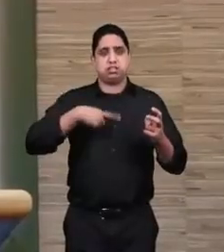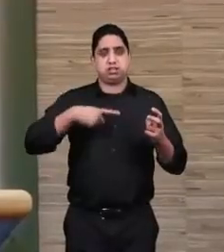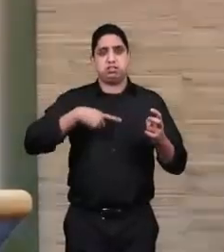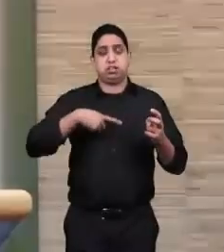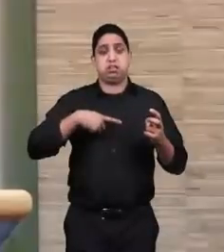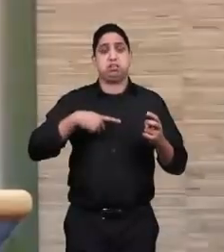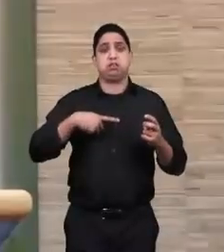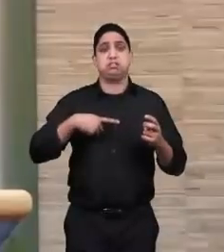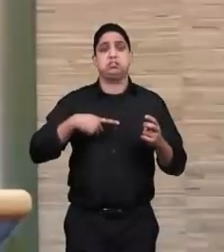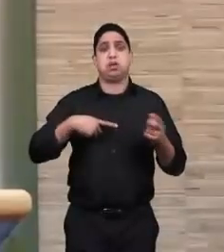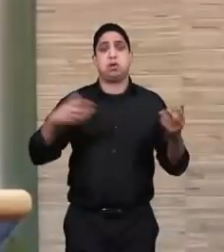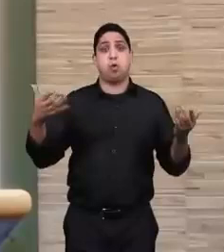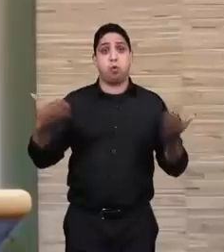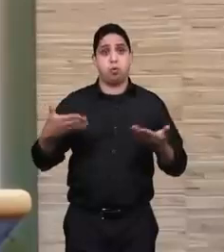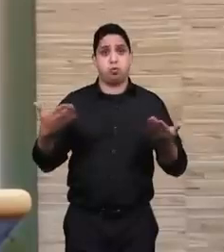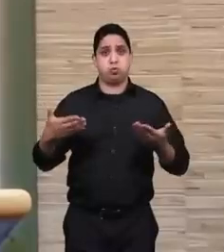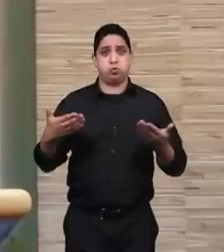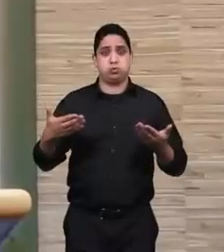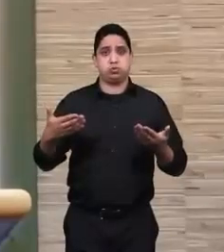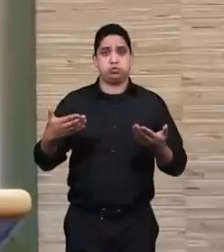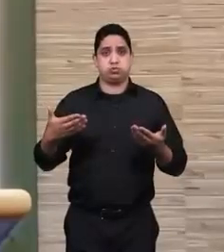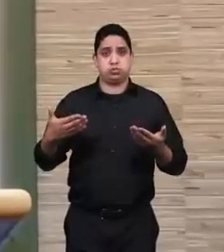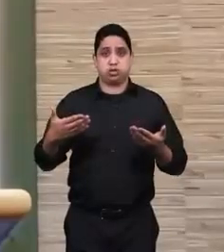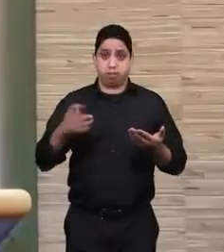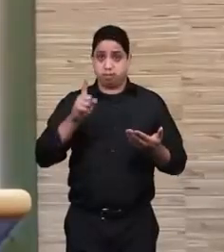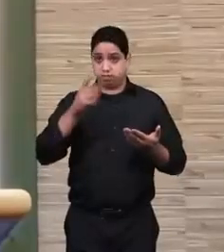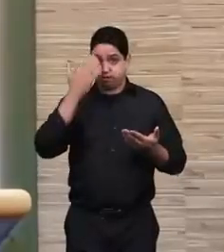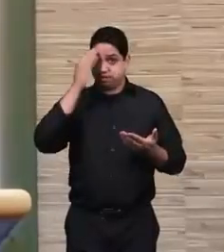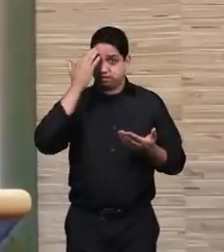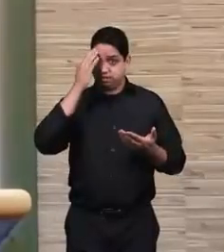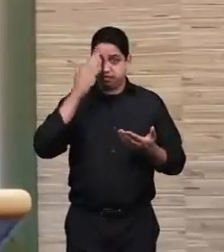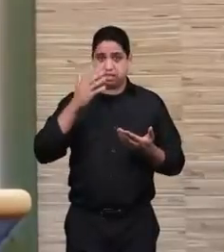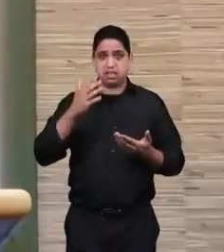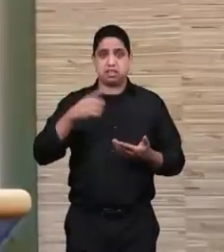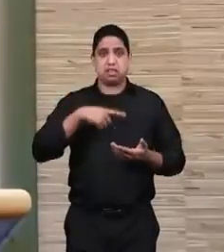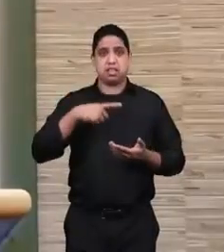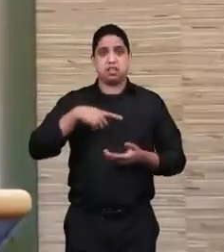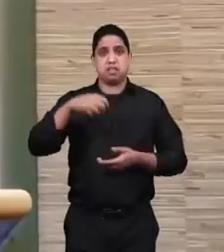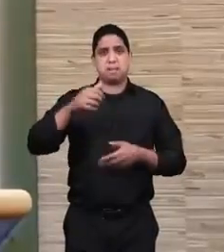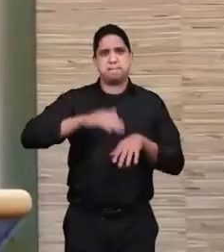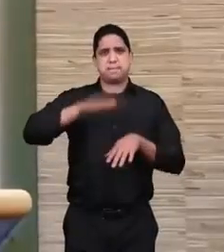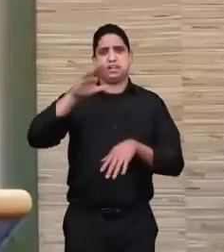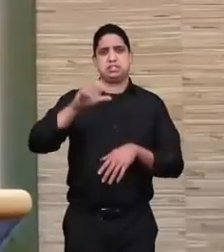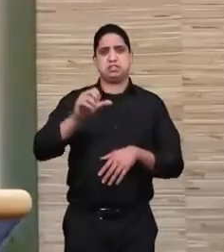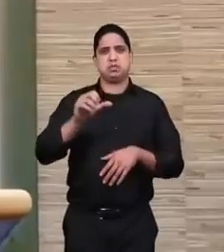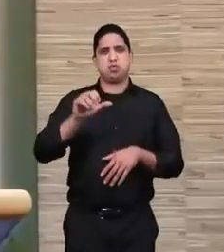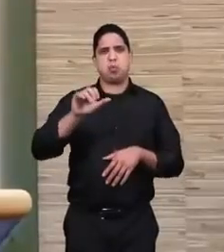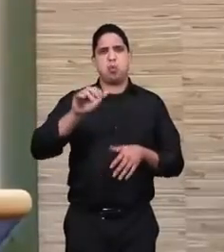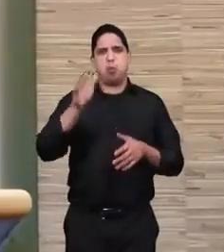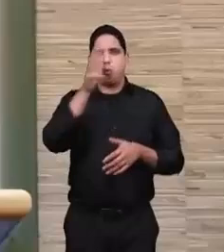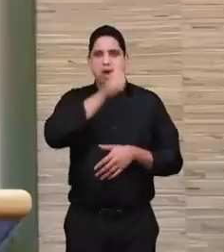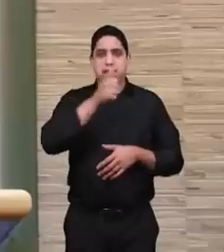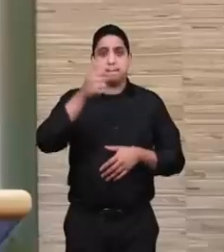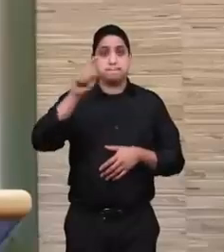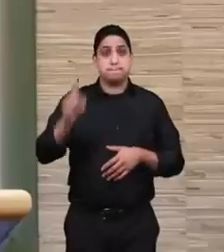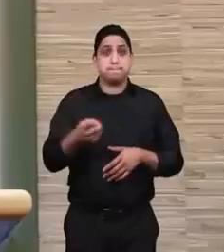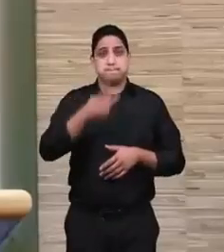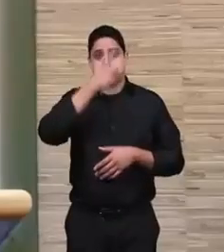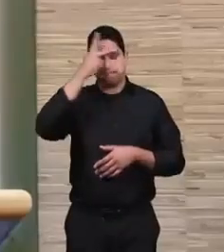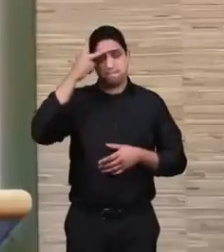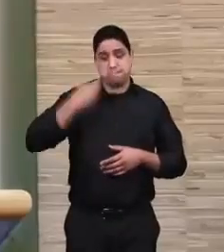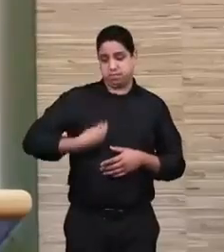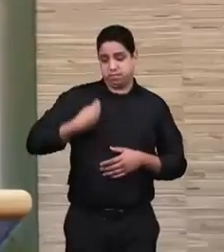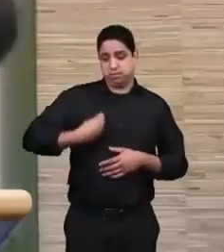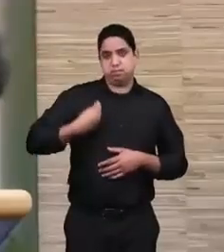fact, today, so that you have an idea, more than 900, almost 10,000 people participating